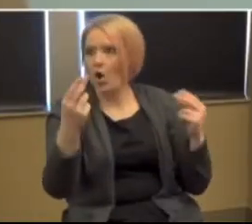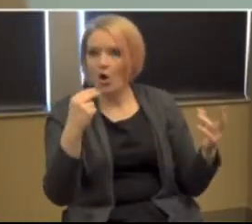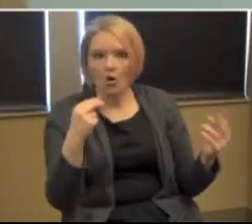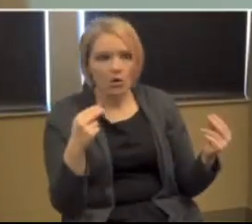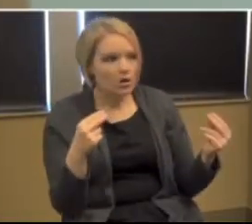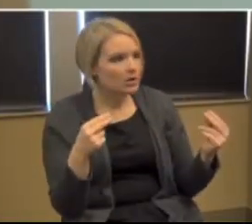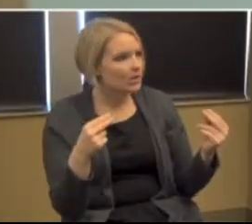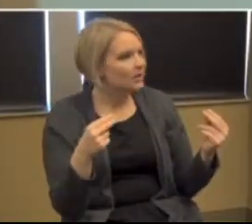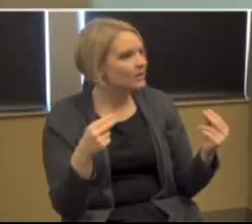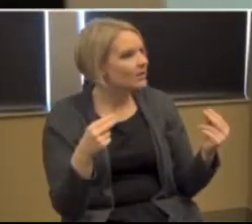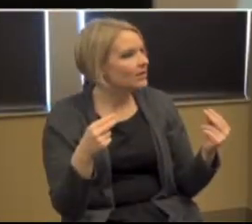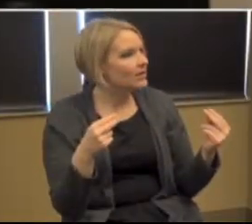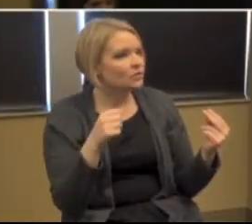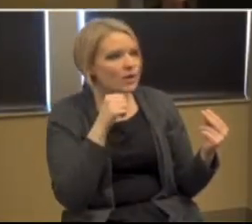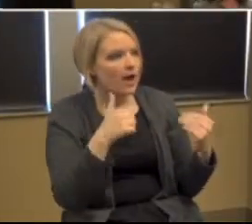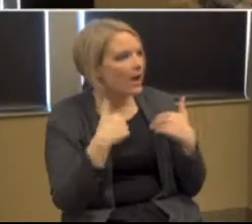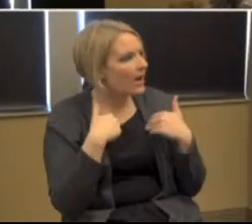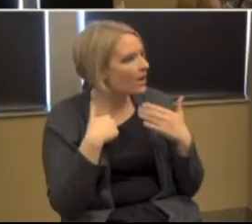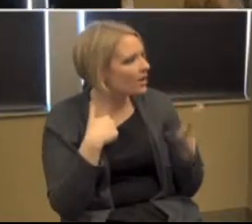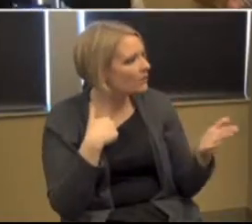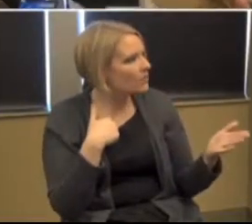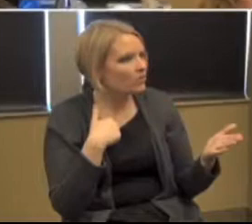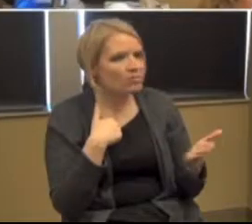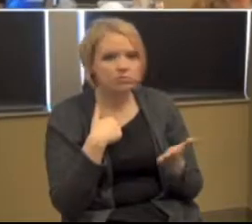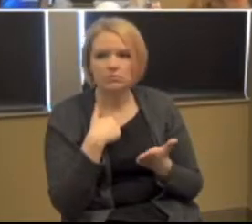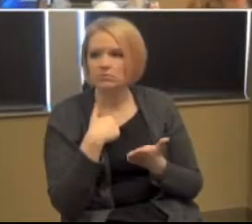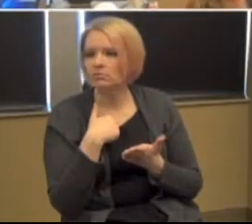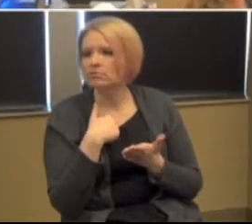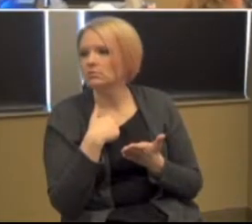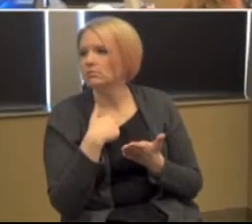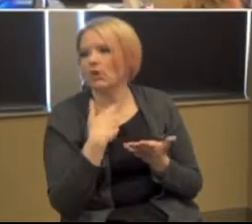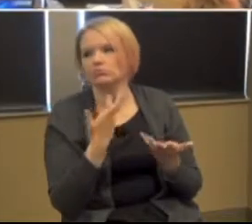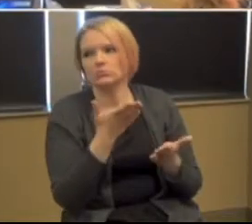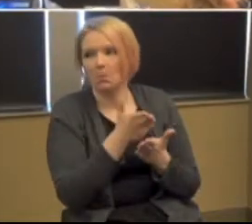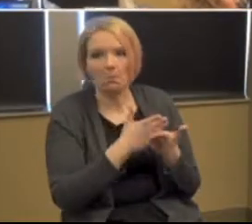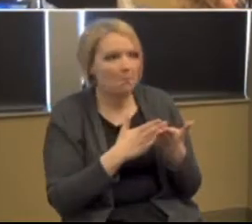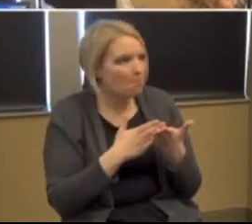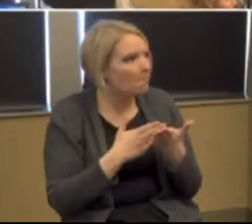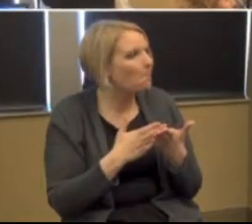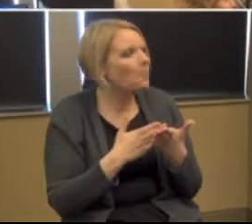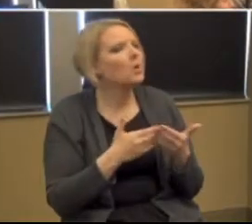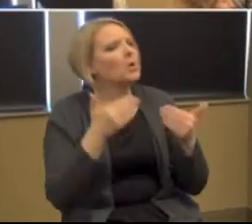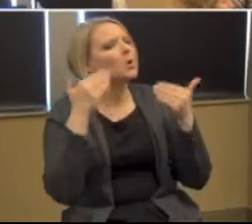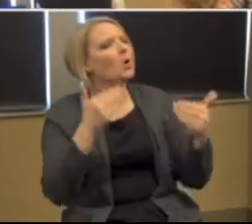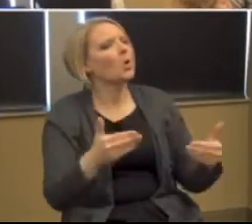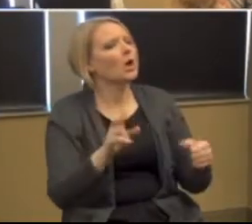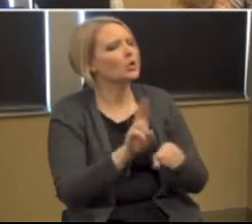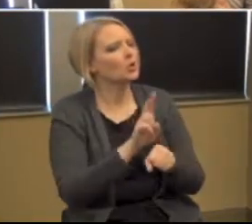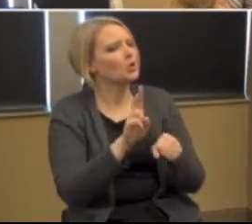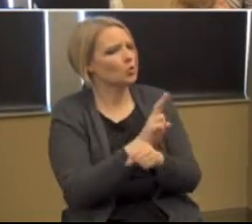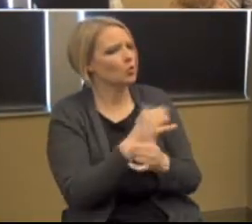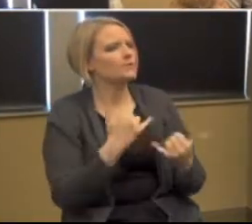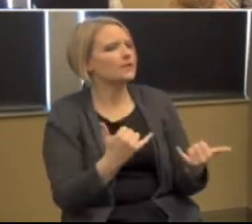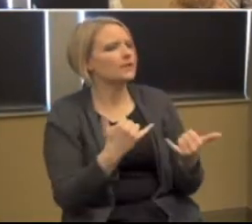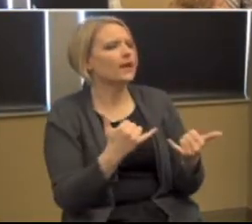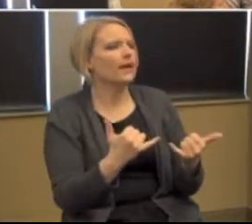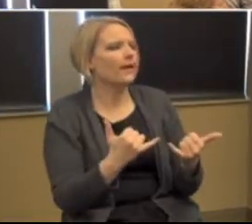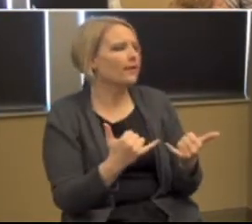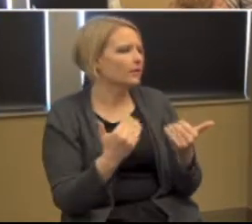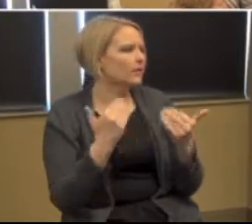No? Yes, some? Okay, well, use them today. Take it while you